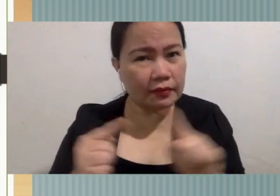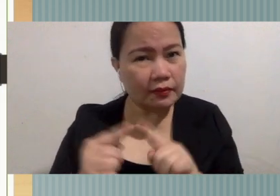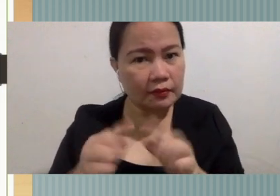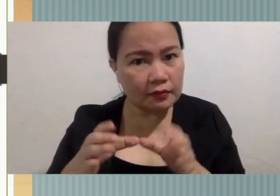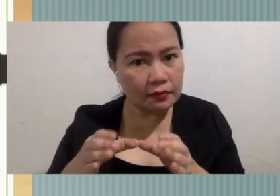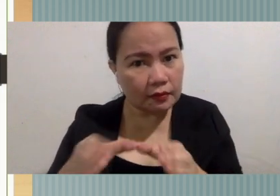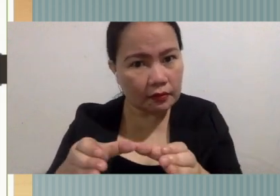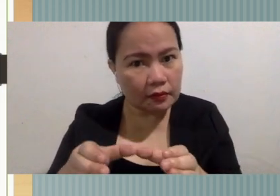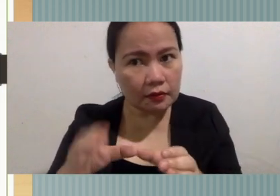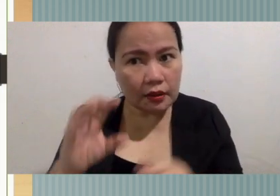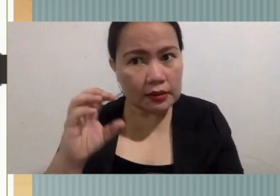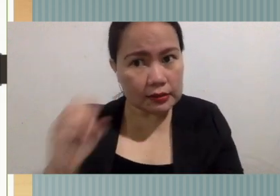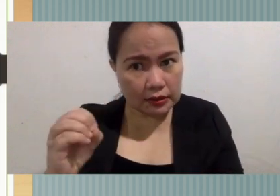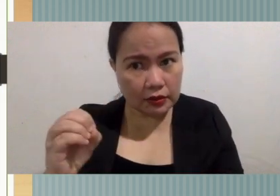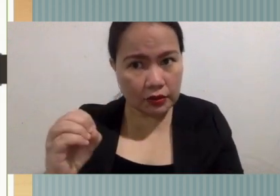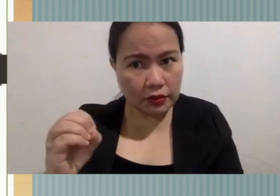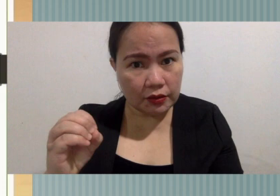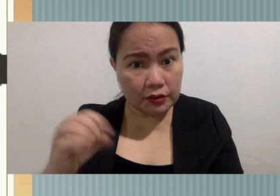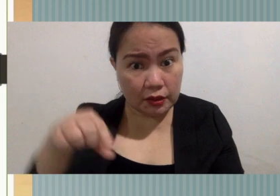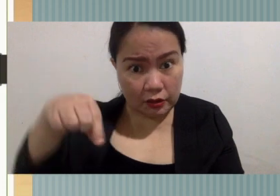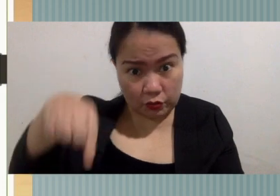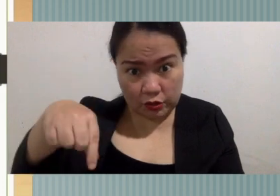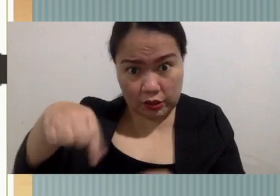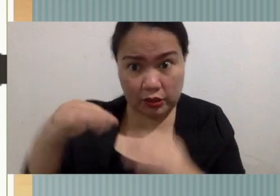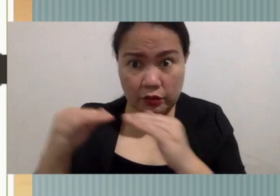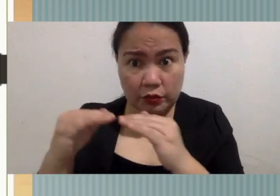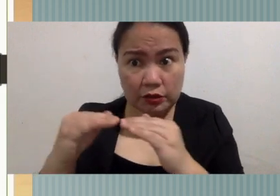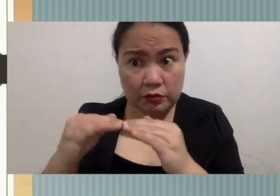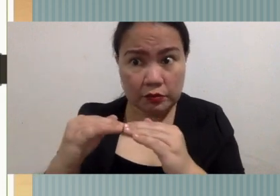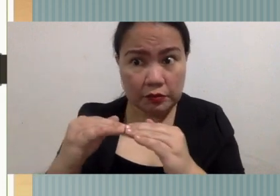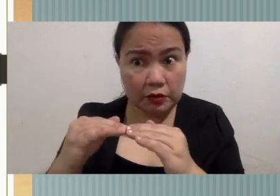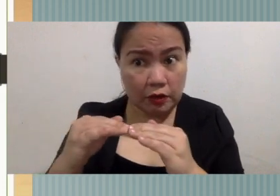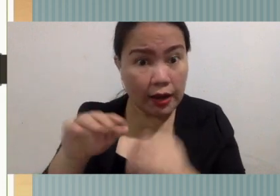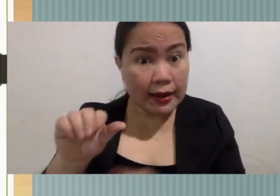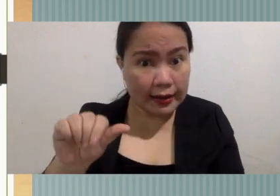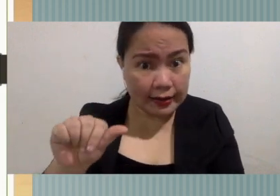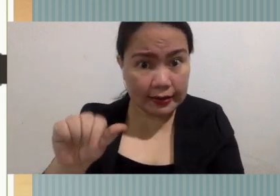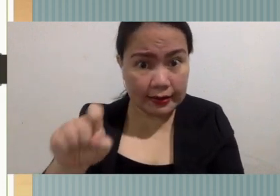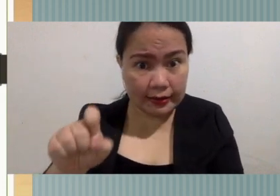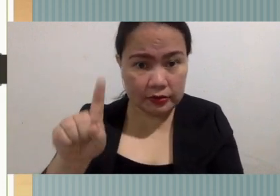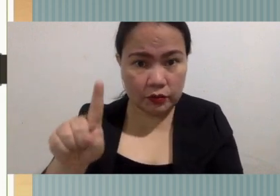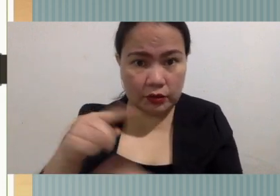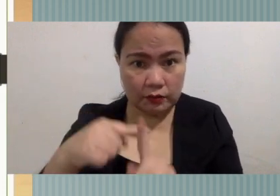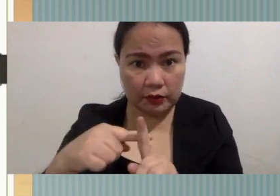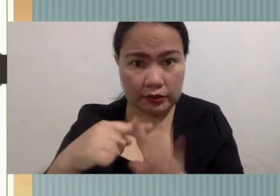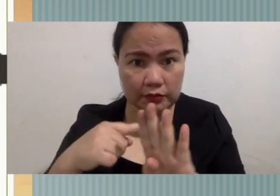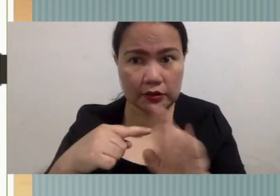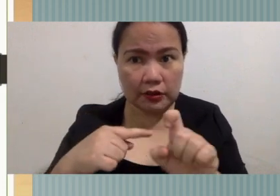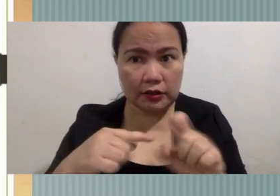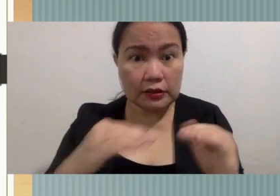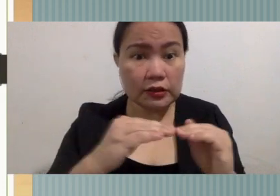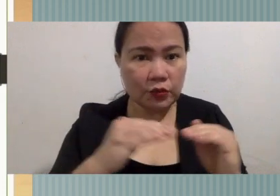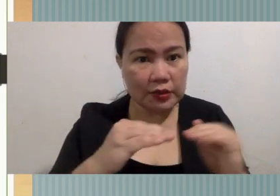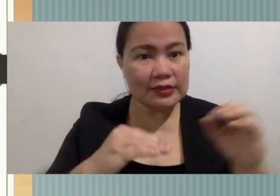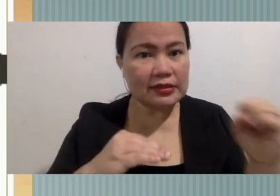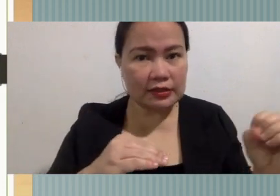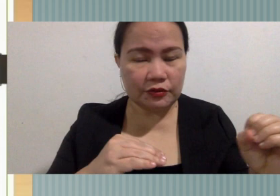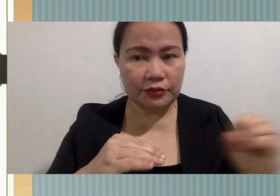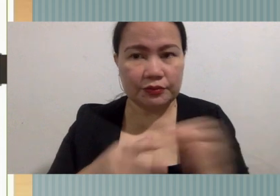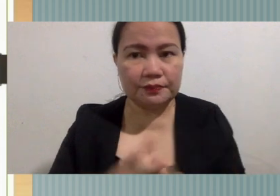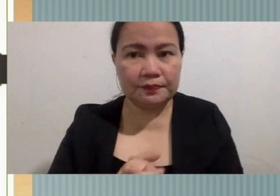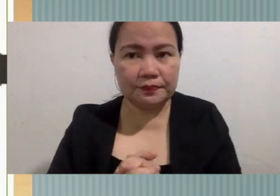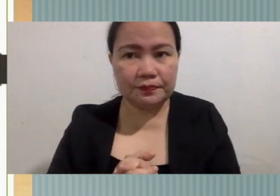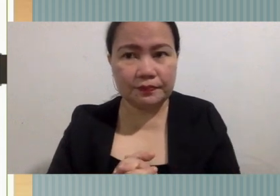When constant is 0, the quadratic equation will be of the form ax squared plus bx is equal to